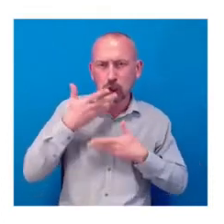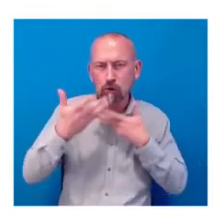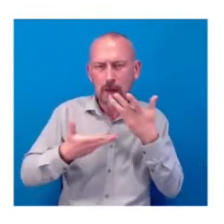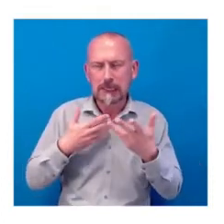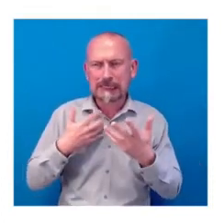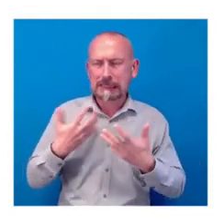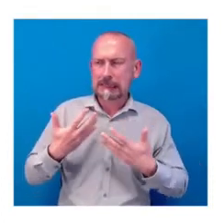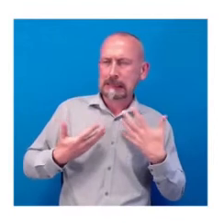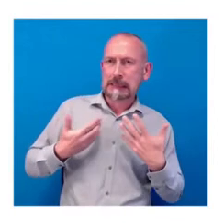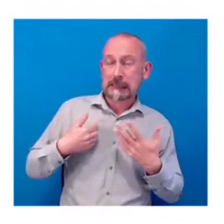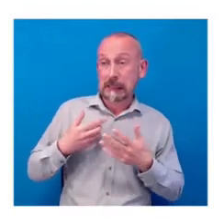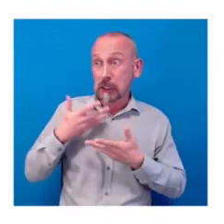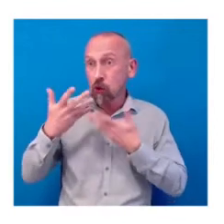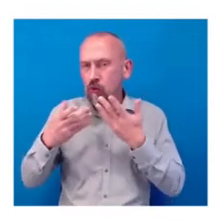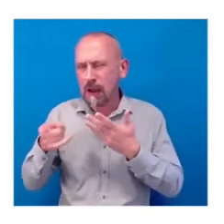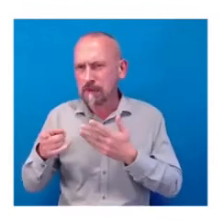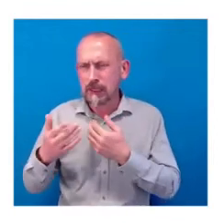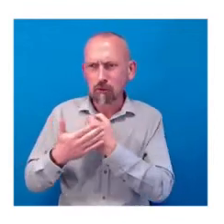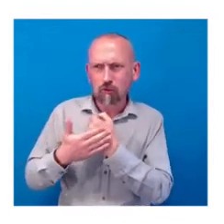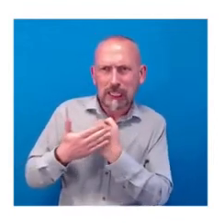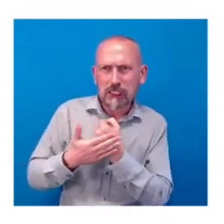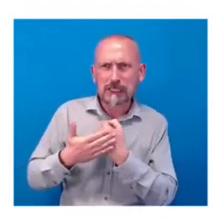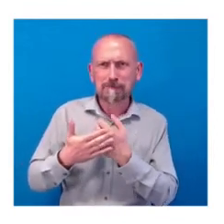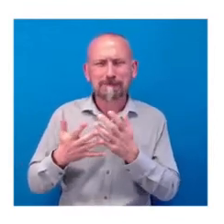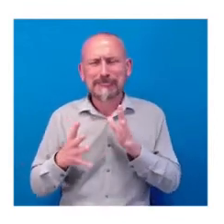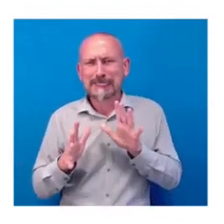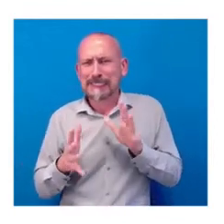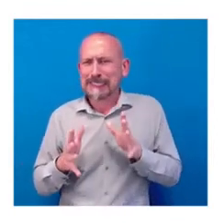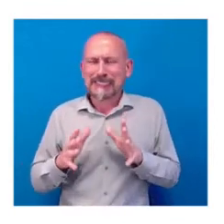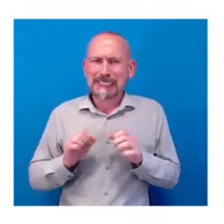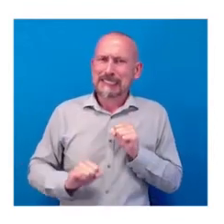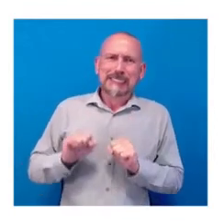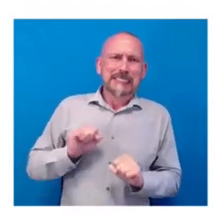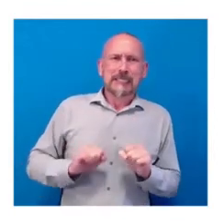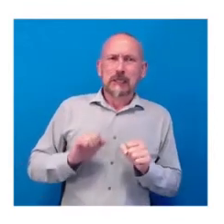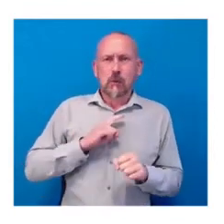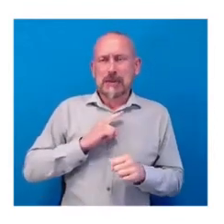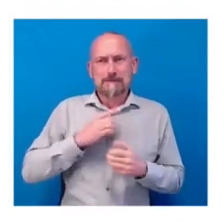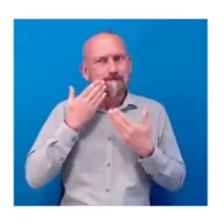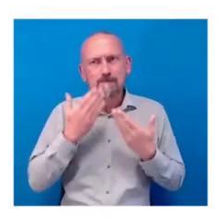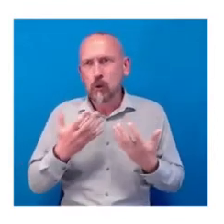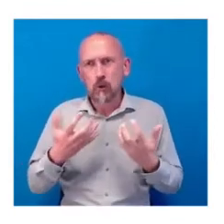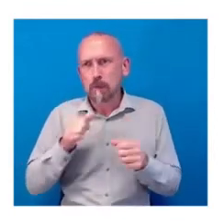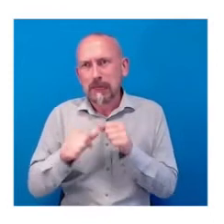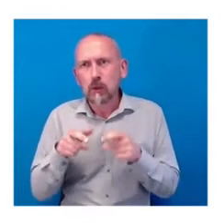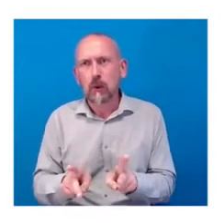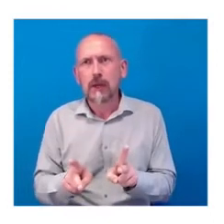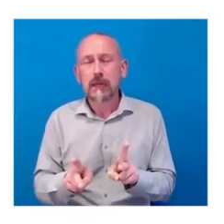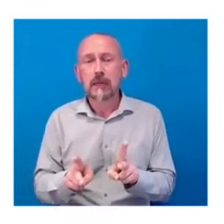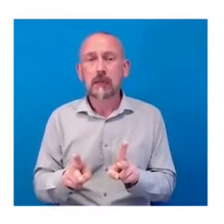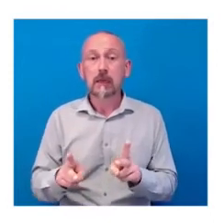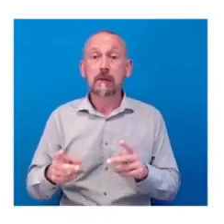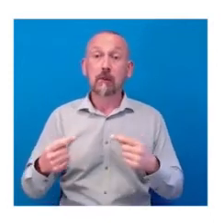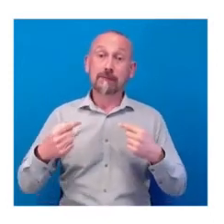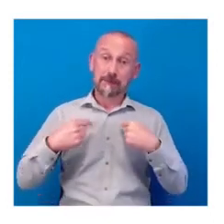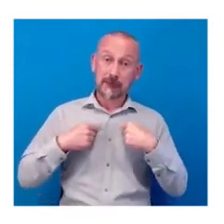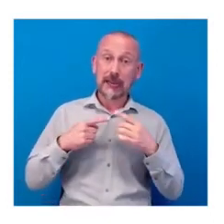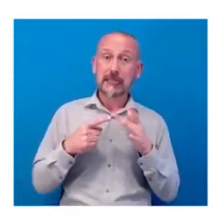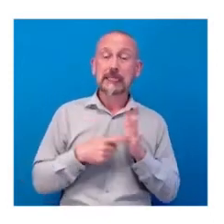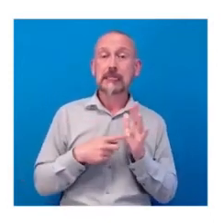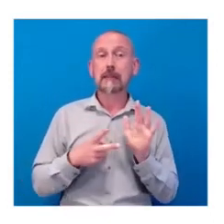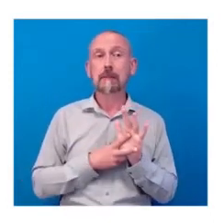because of a lack of clarity about how best to do it. So for us at ITV, in the year that, you